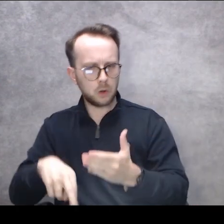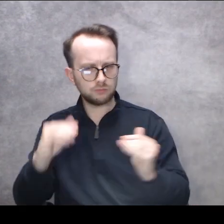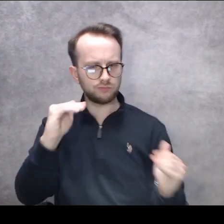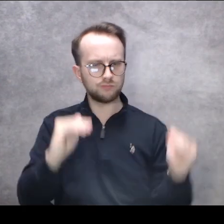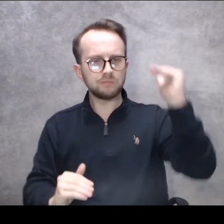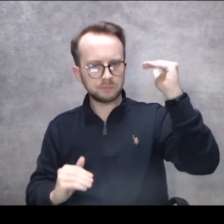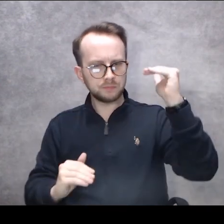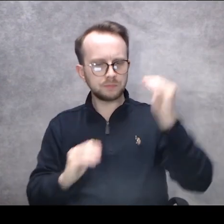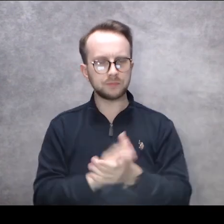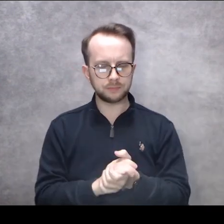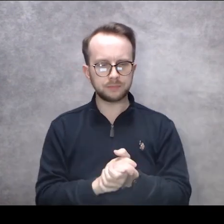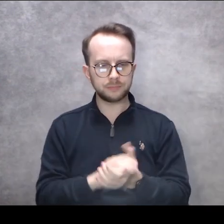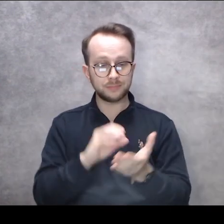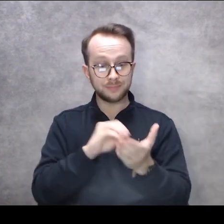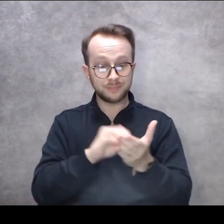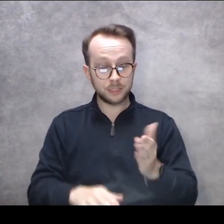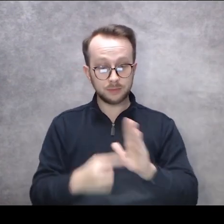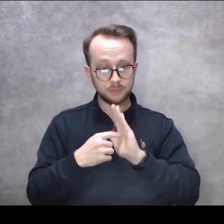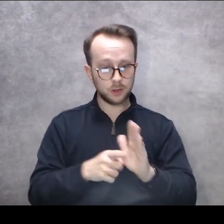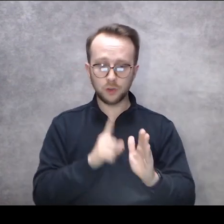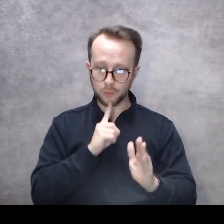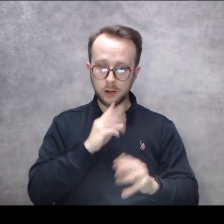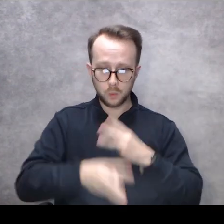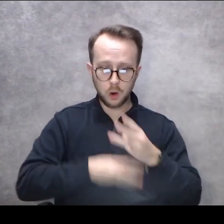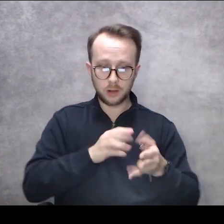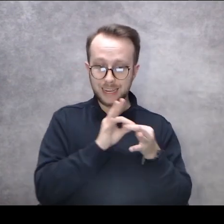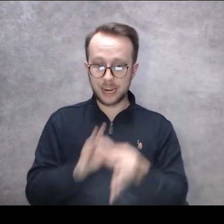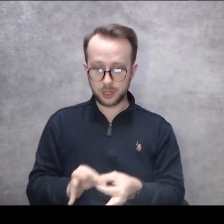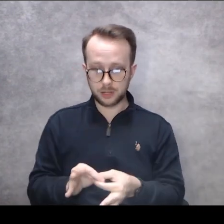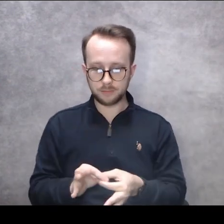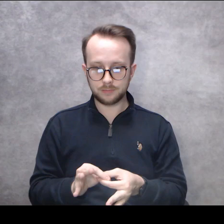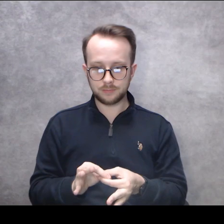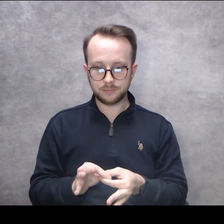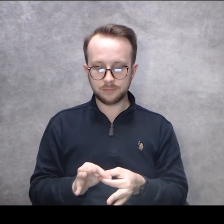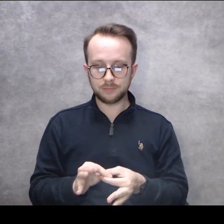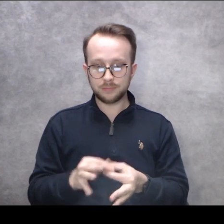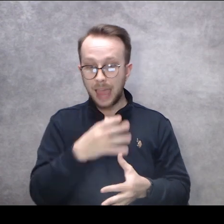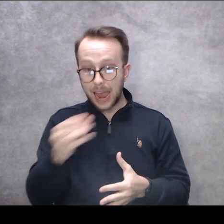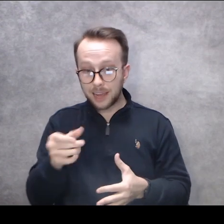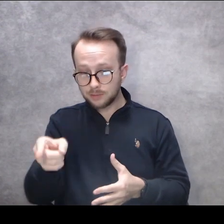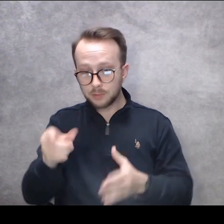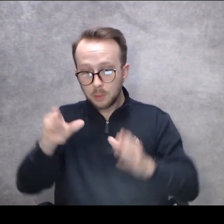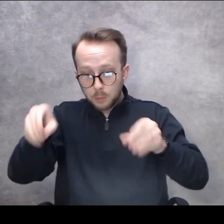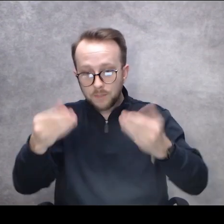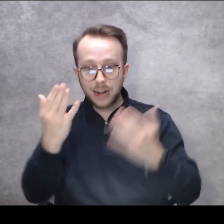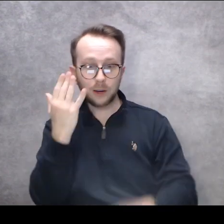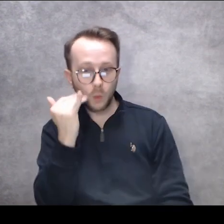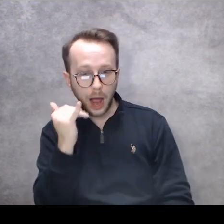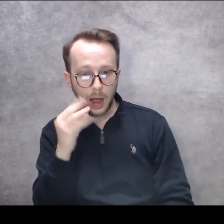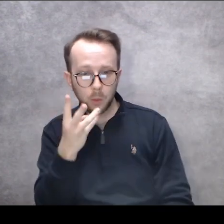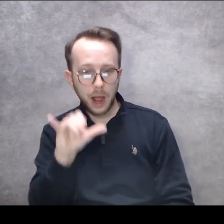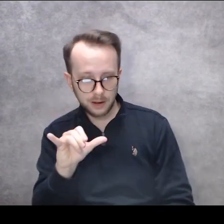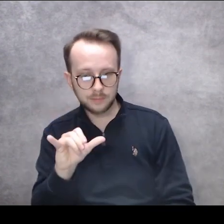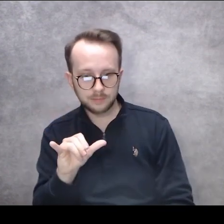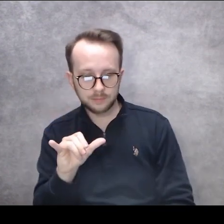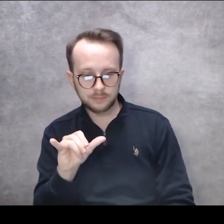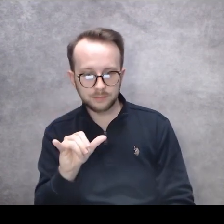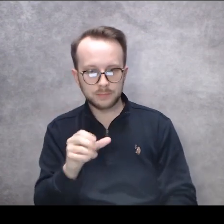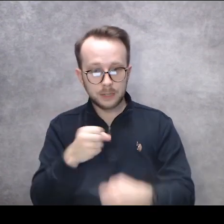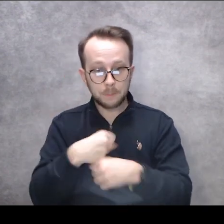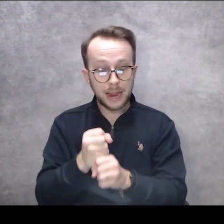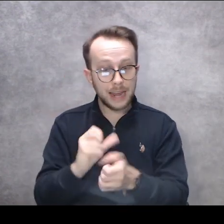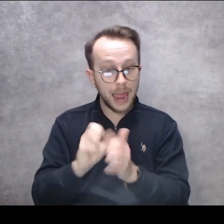The teacher showed a real-world connection and providing the why. This was made by reminding